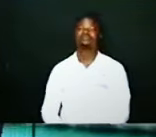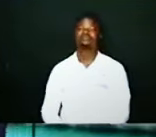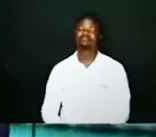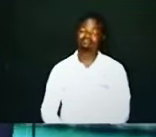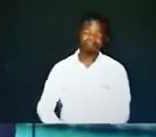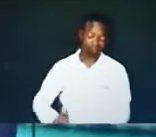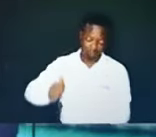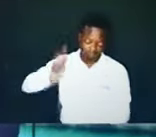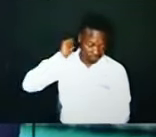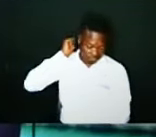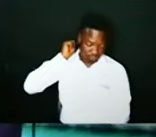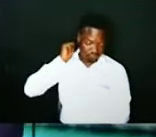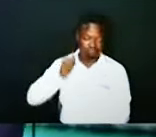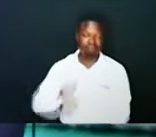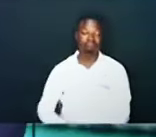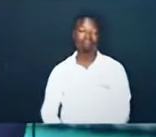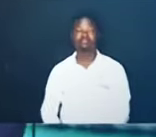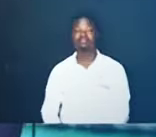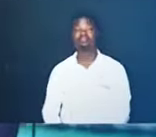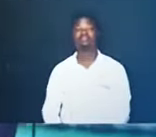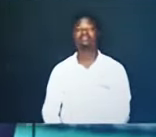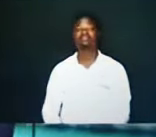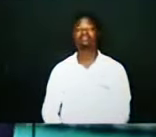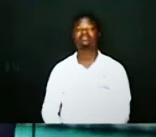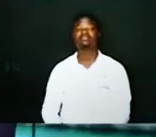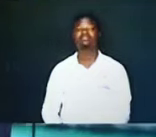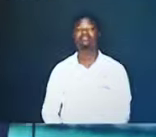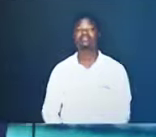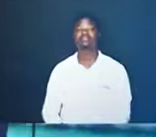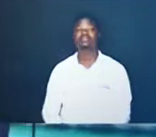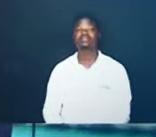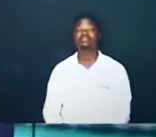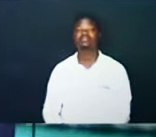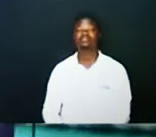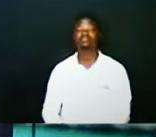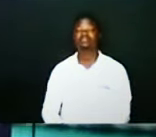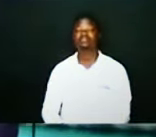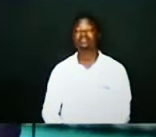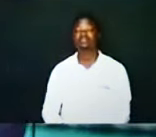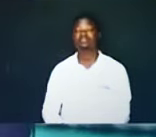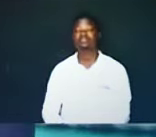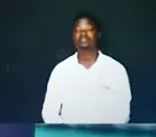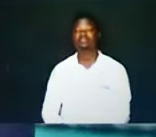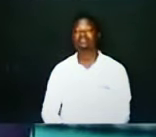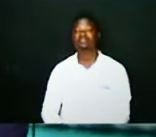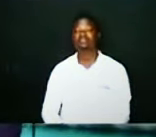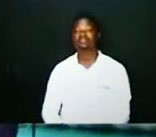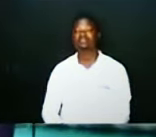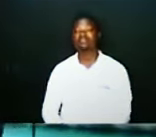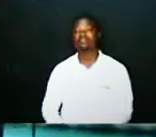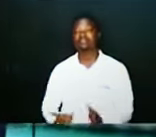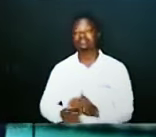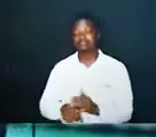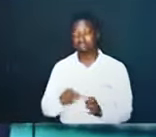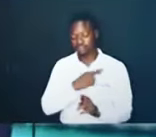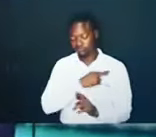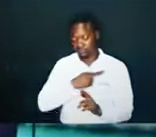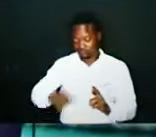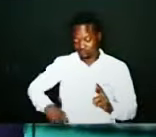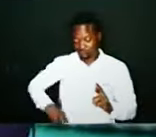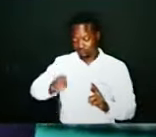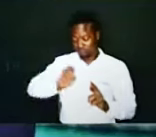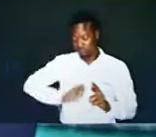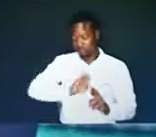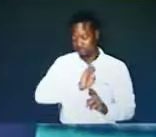sa ana ohine ashe amano na Mordecai die wankoto na wansore no. Then the royal